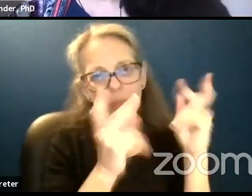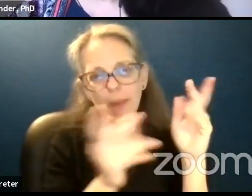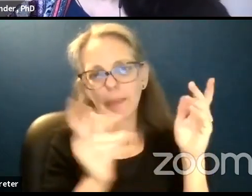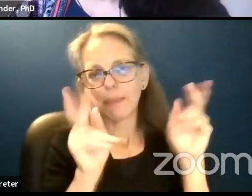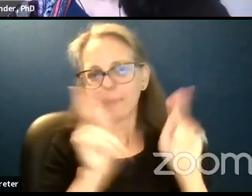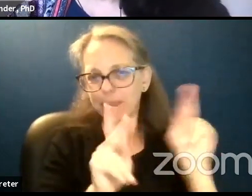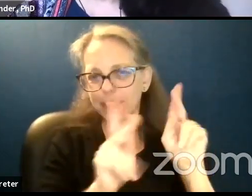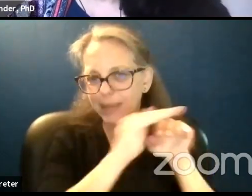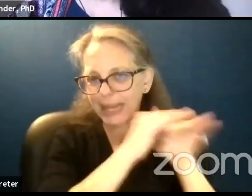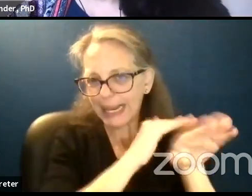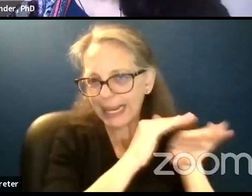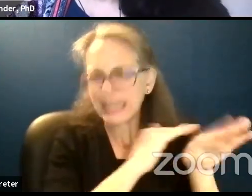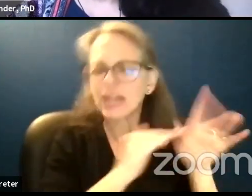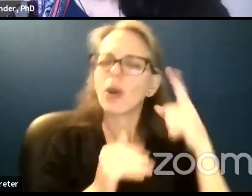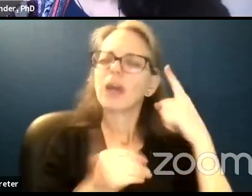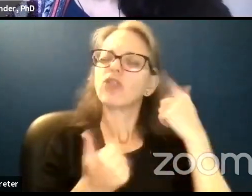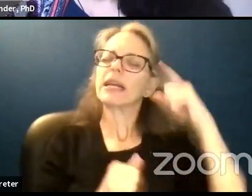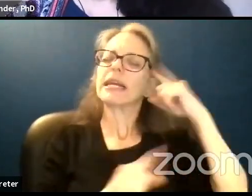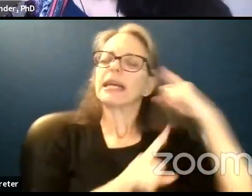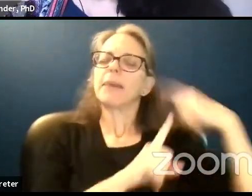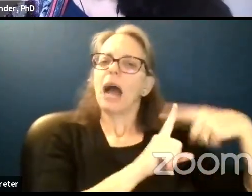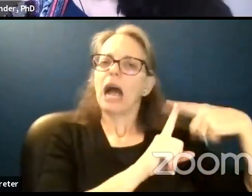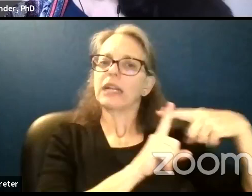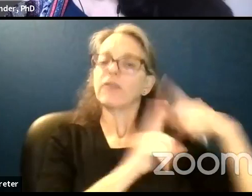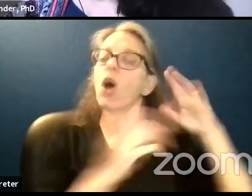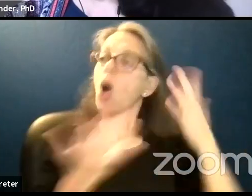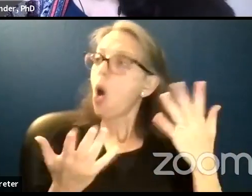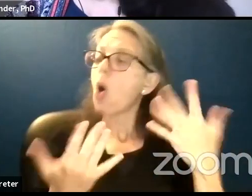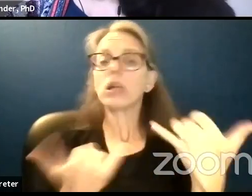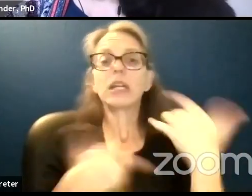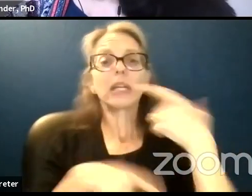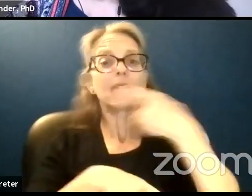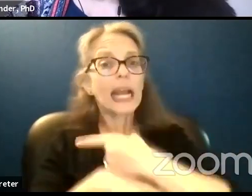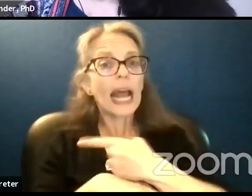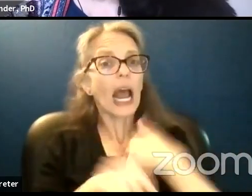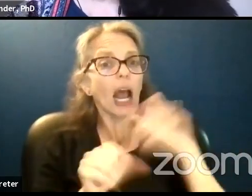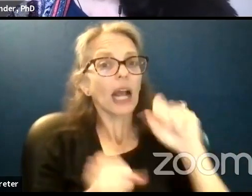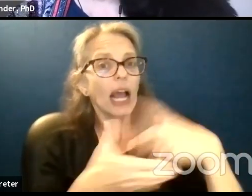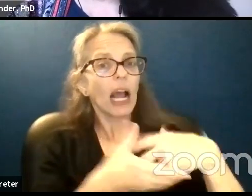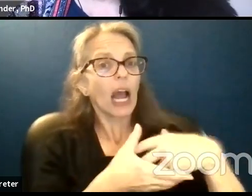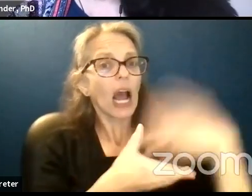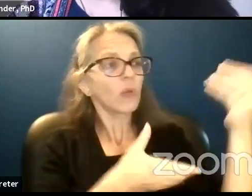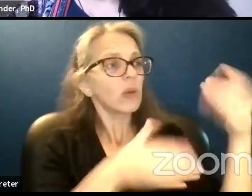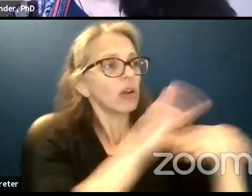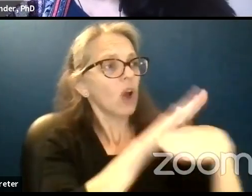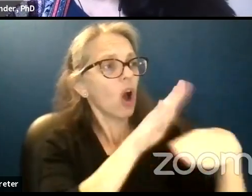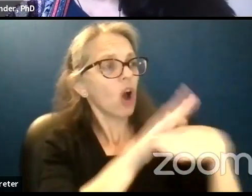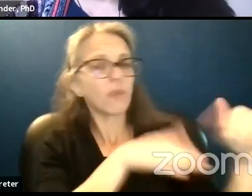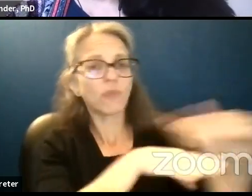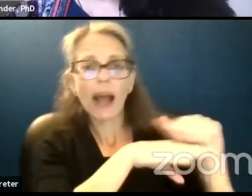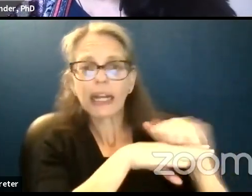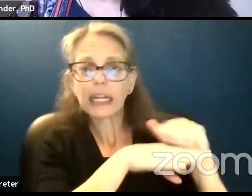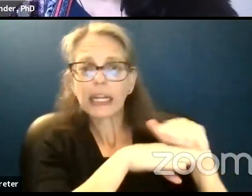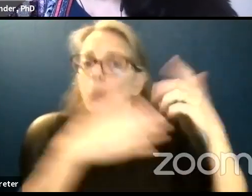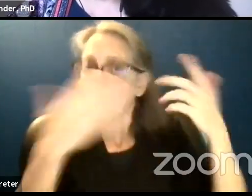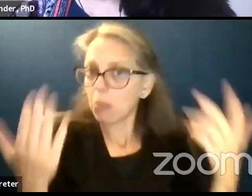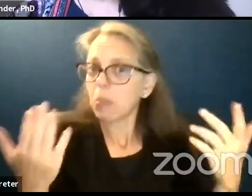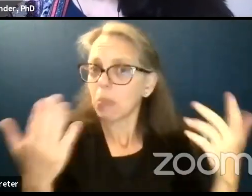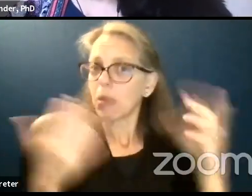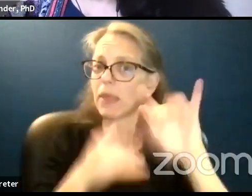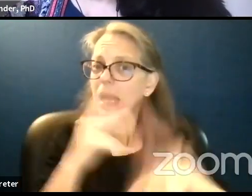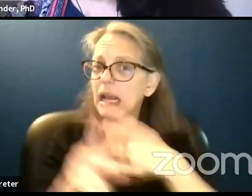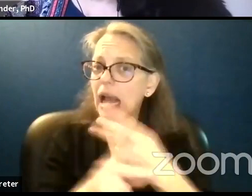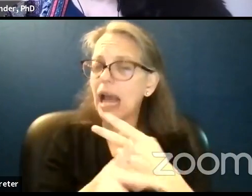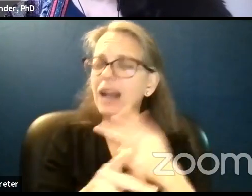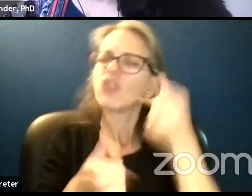try to hold on to those positives, like, oh, today I get to go, you know, outside to soccer practice and those types of things. And just remember it.